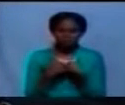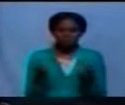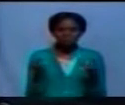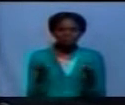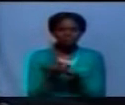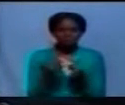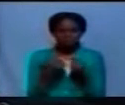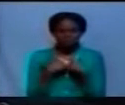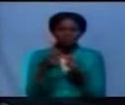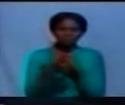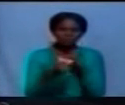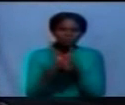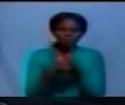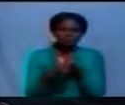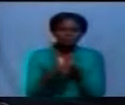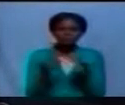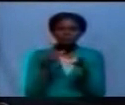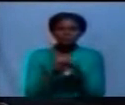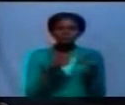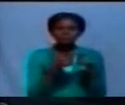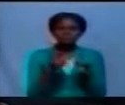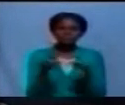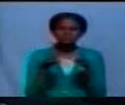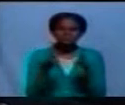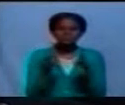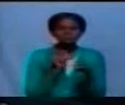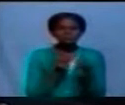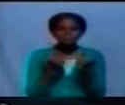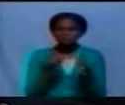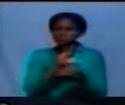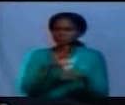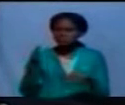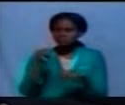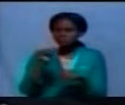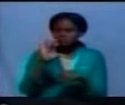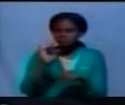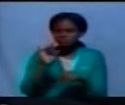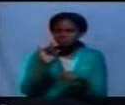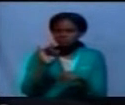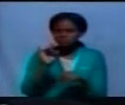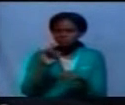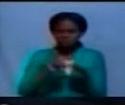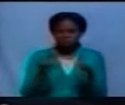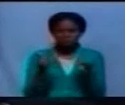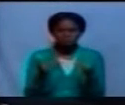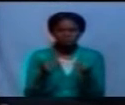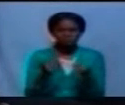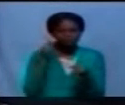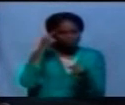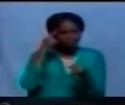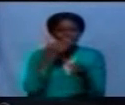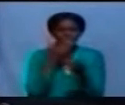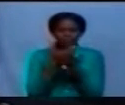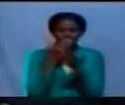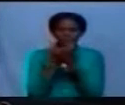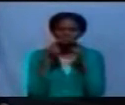leading banks have merged into one, they're Trustmala. So are we getting down to 18? Well, we're getting down to 18, but I think the good news